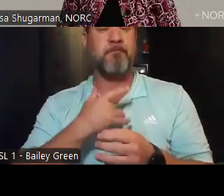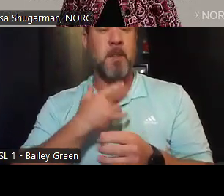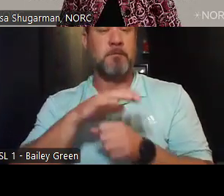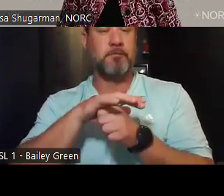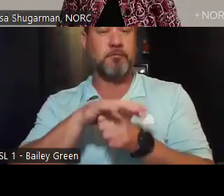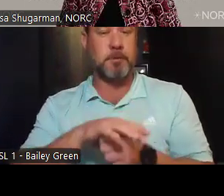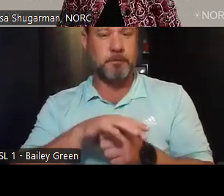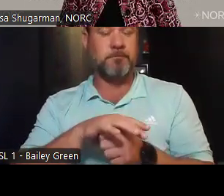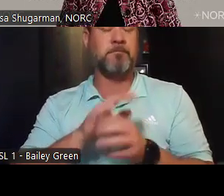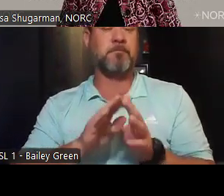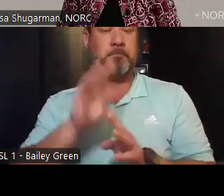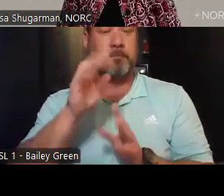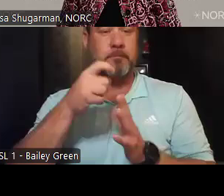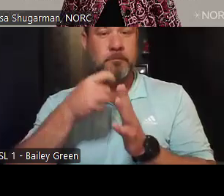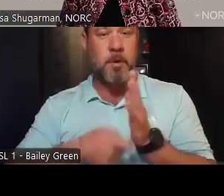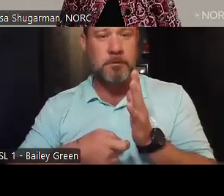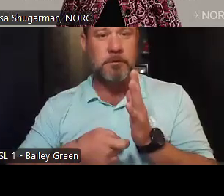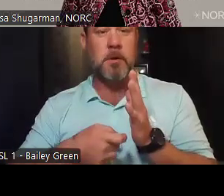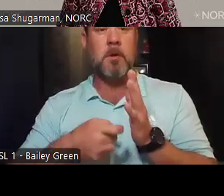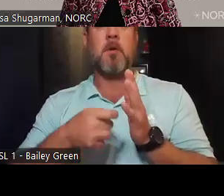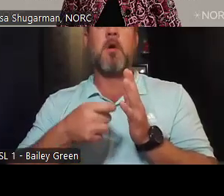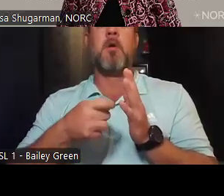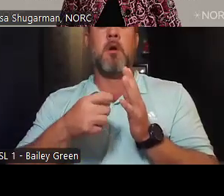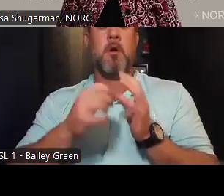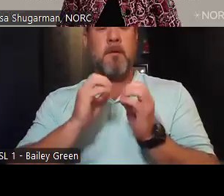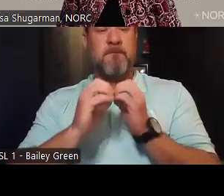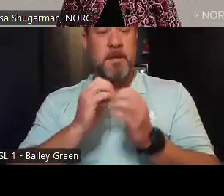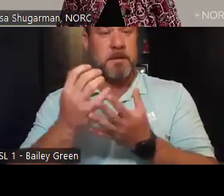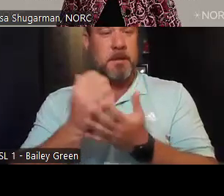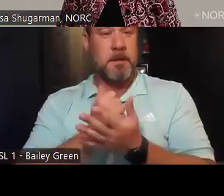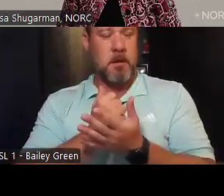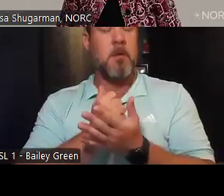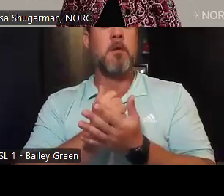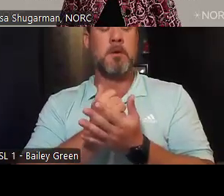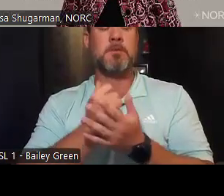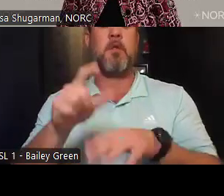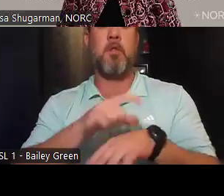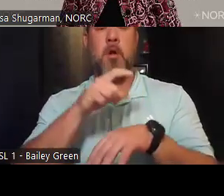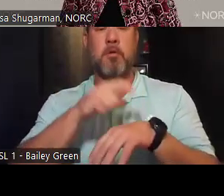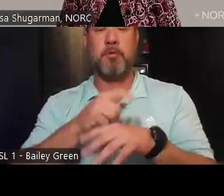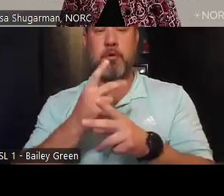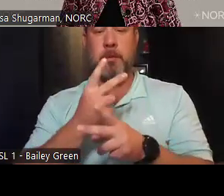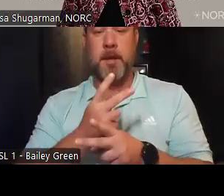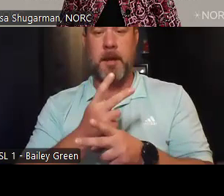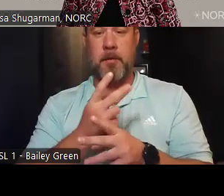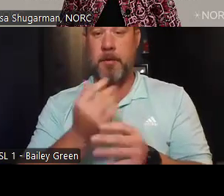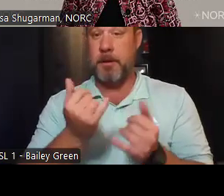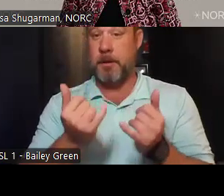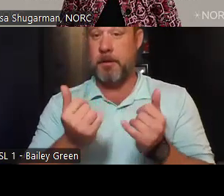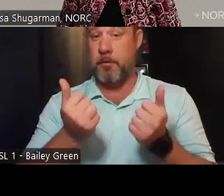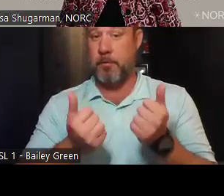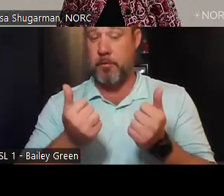between the rising costs of living on a fixed income plus expensive long-term care, either currently or care that